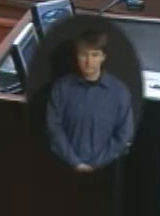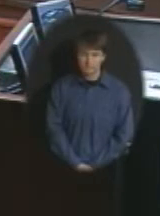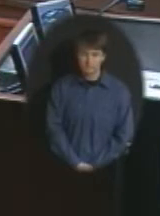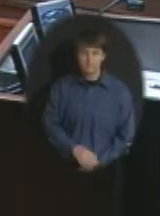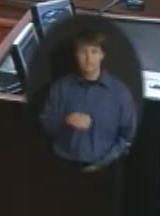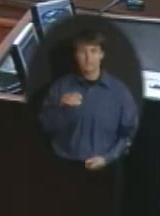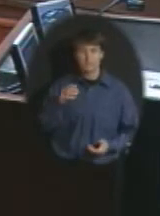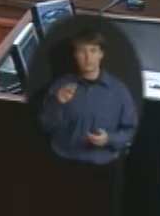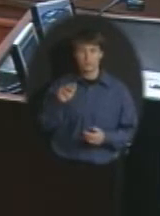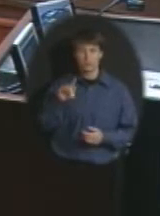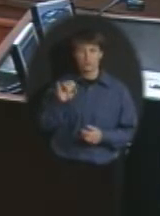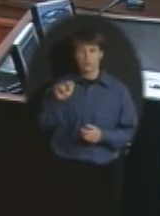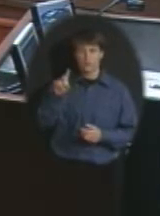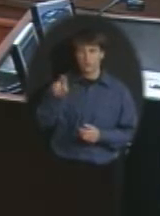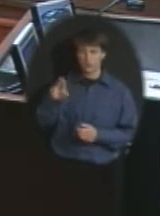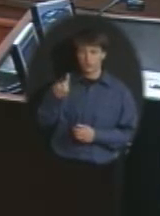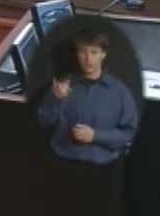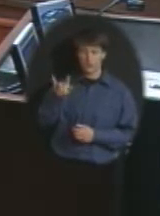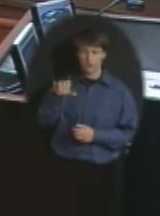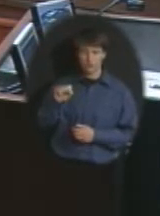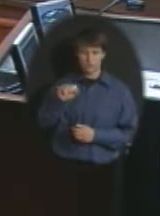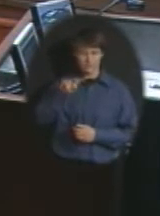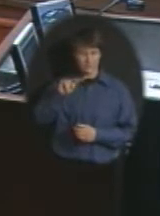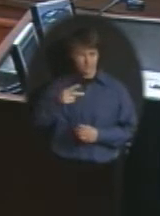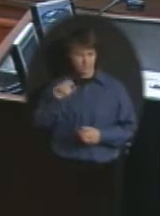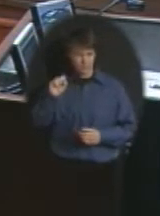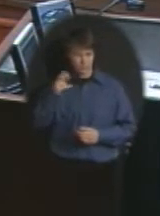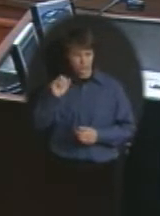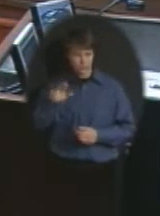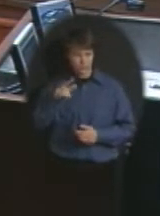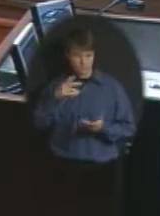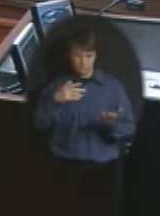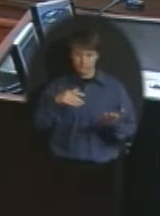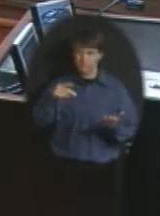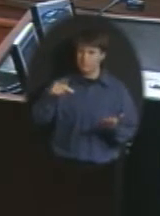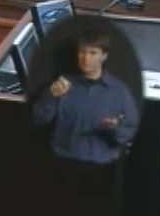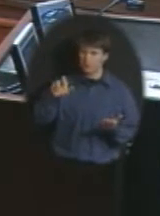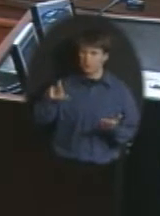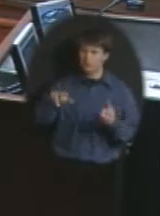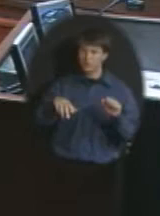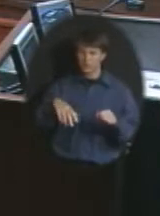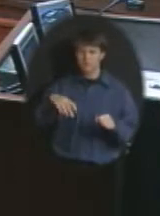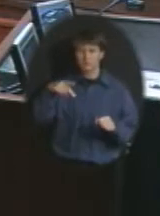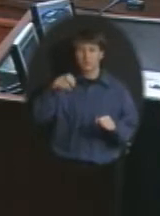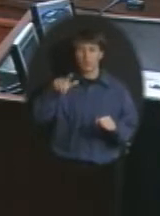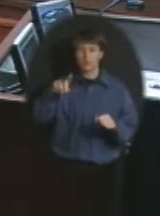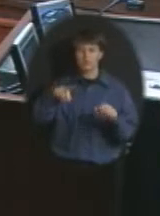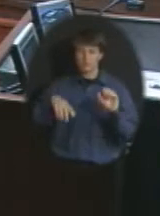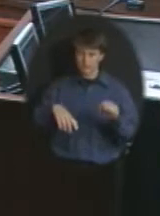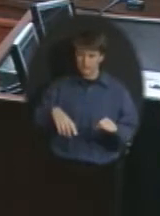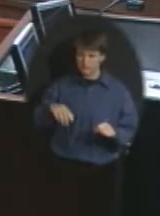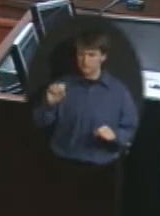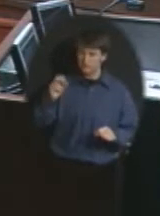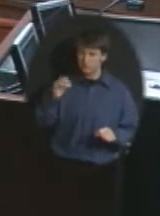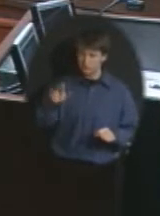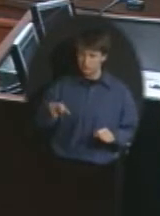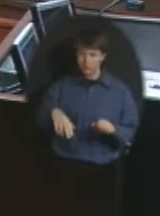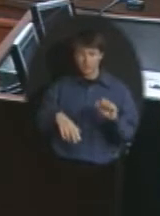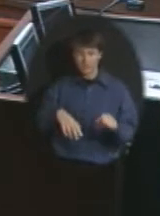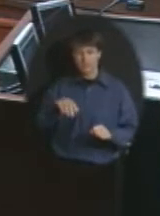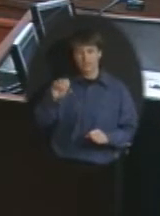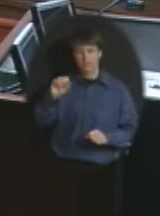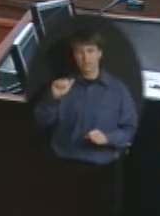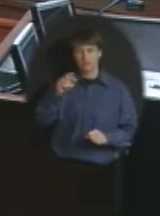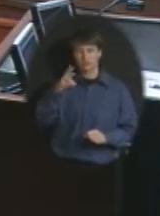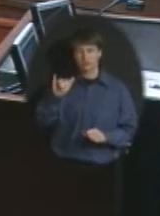Ms. Hibbs, I have a motion by Dr. Daniels and a second by Mr. Scheer. Would you call the roll, please? Mr. Parker? Yes. Mr. Poland? Yes. Mr. Scheer? Yes. Ms.